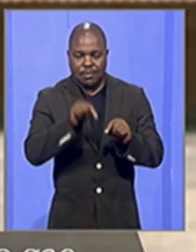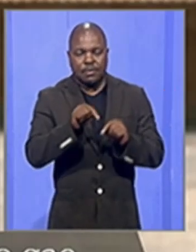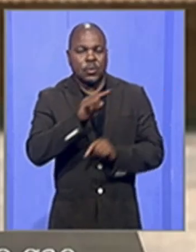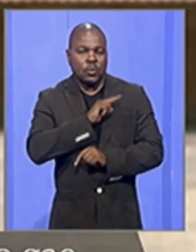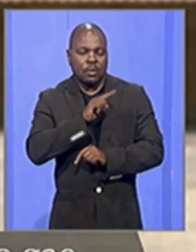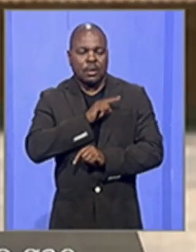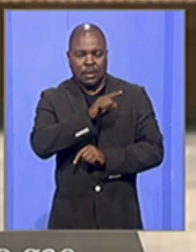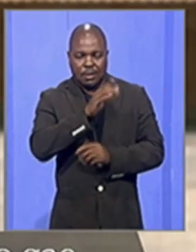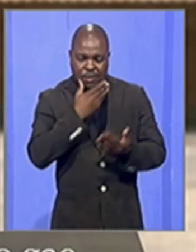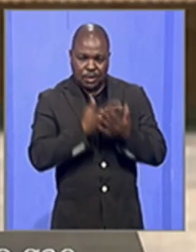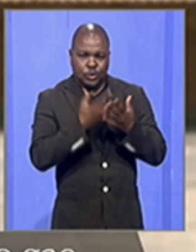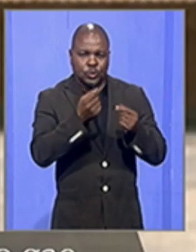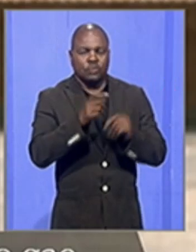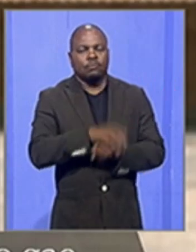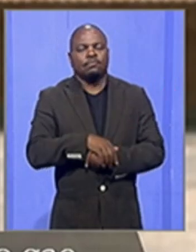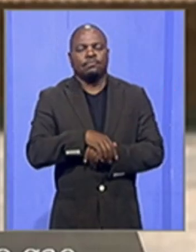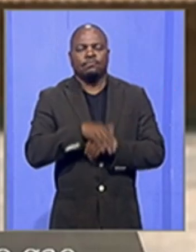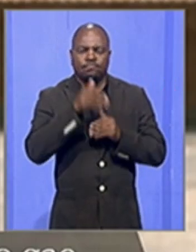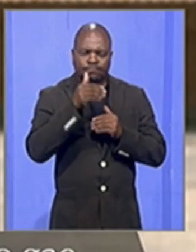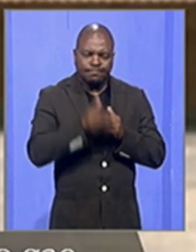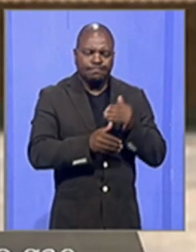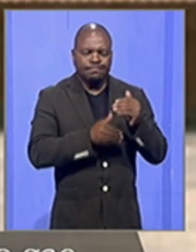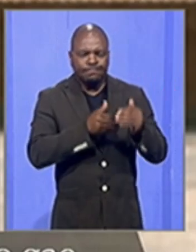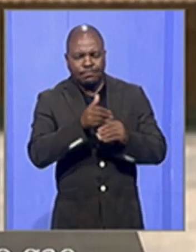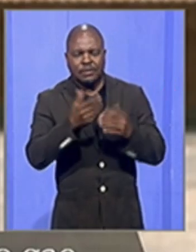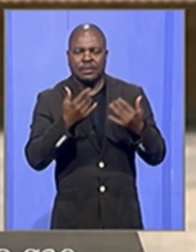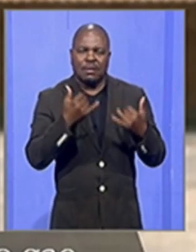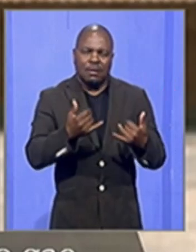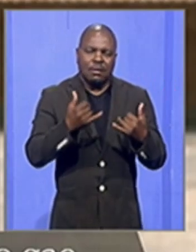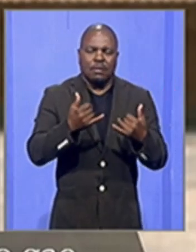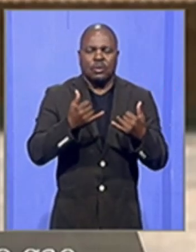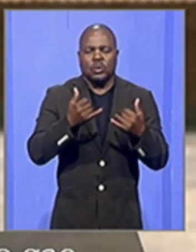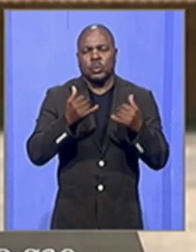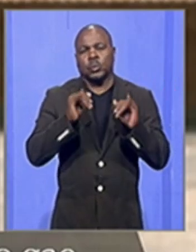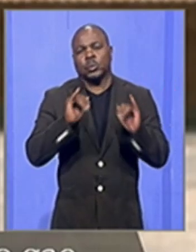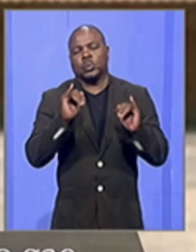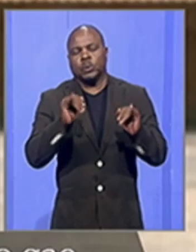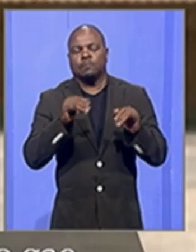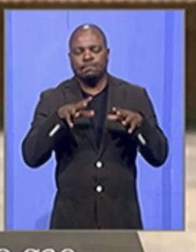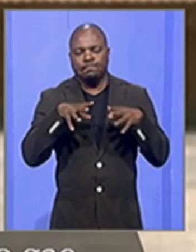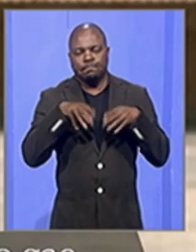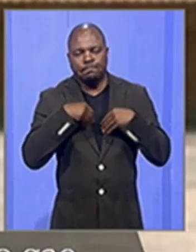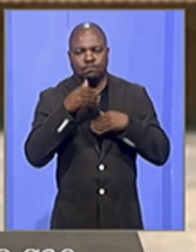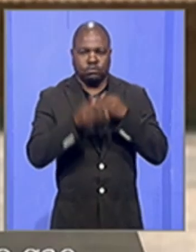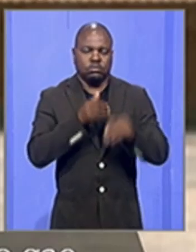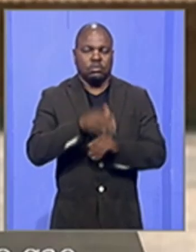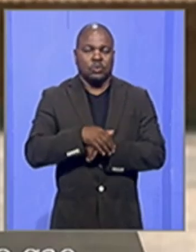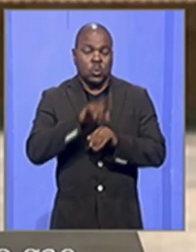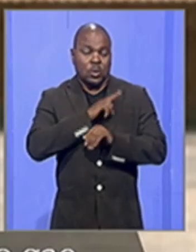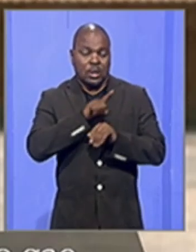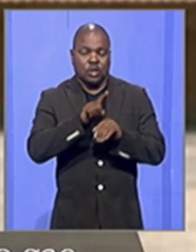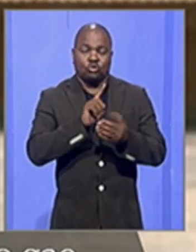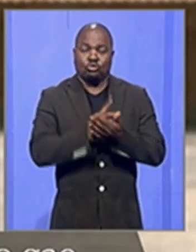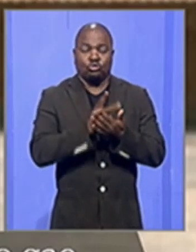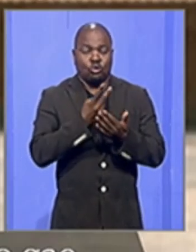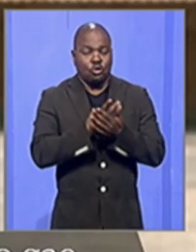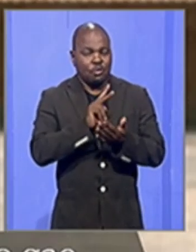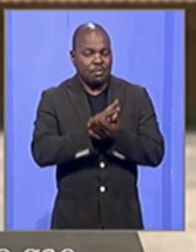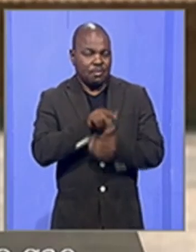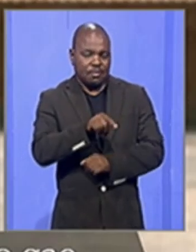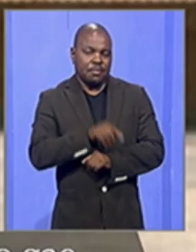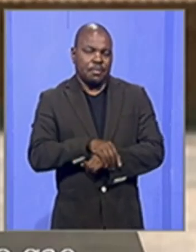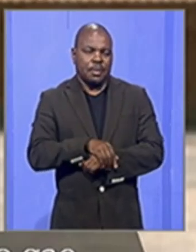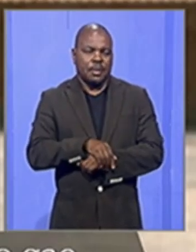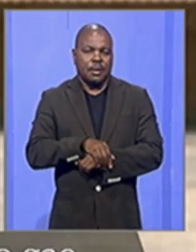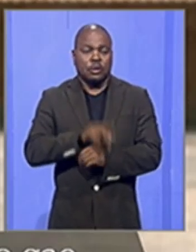can be able to deal with the current tragic, especially this trauma that not